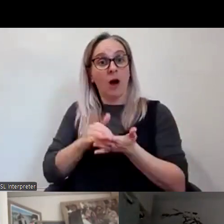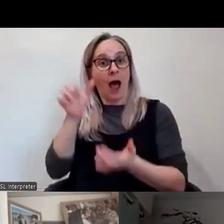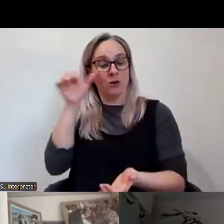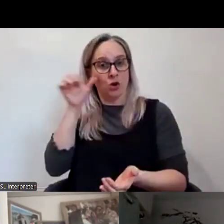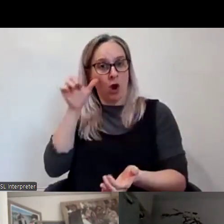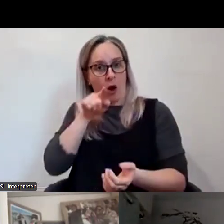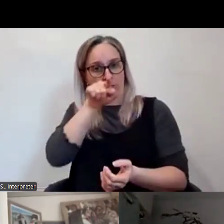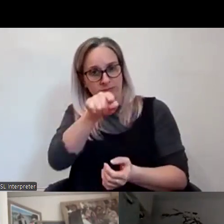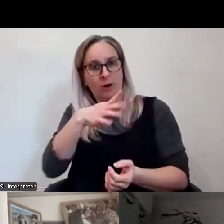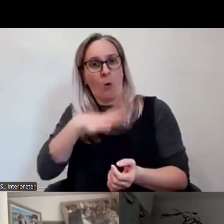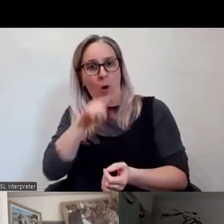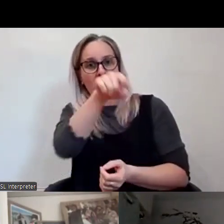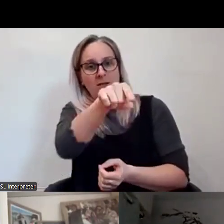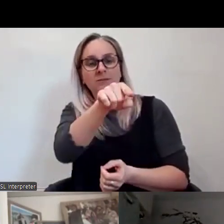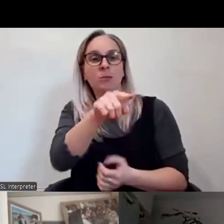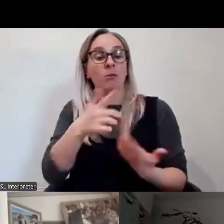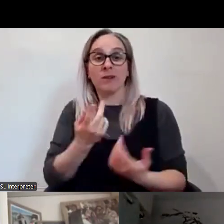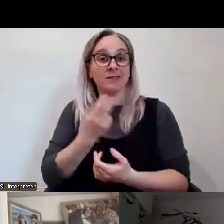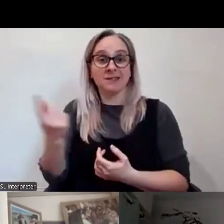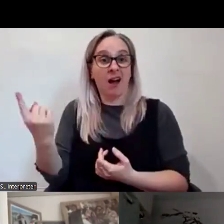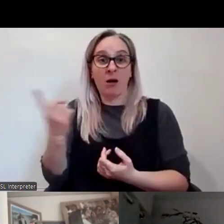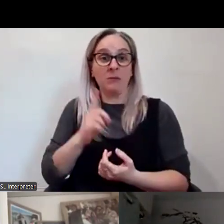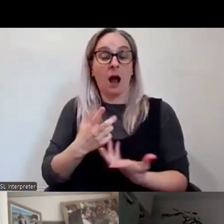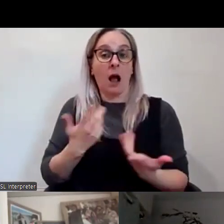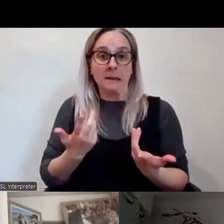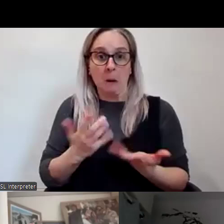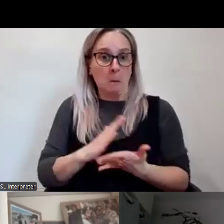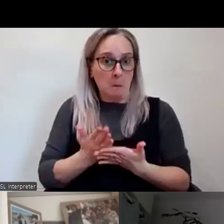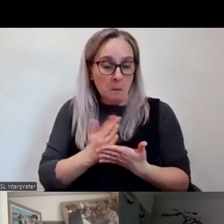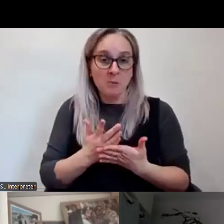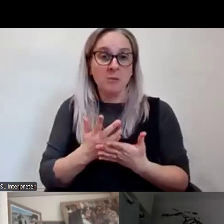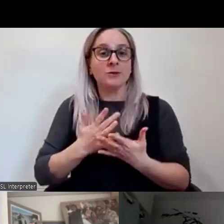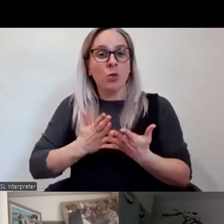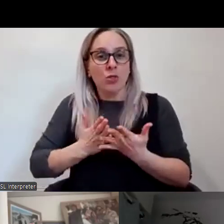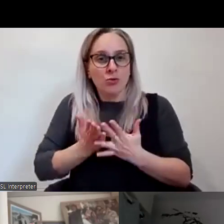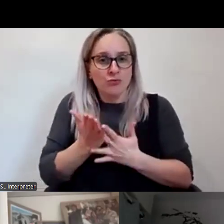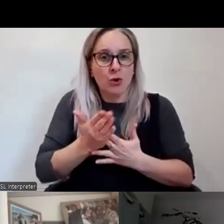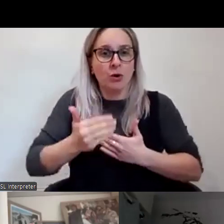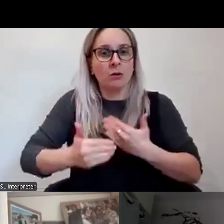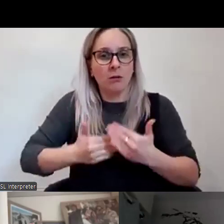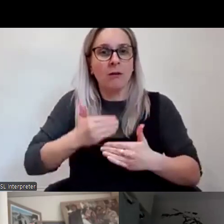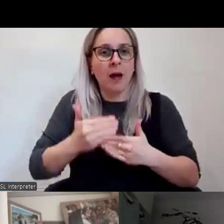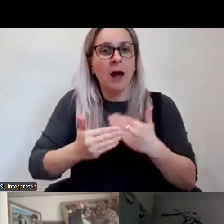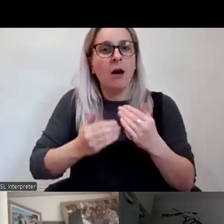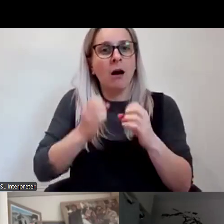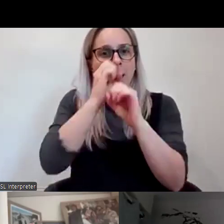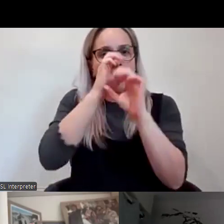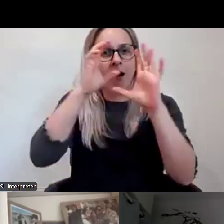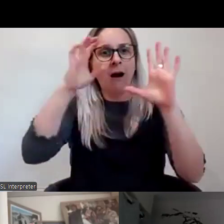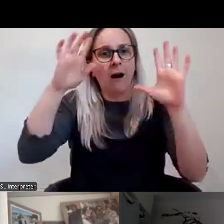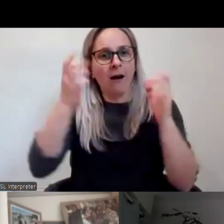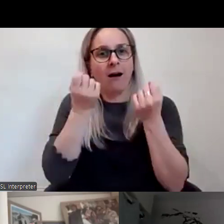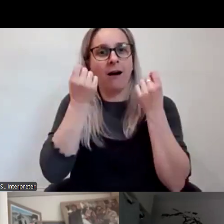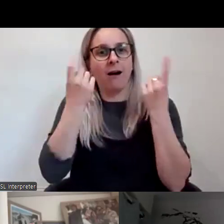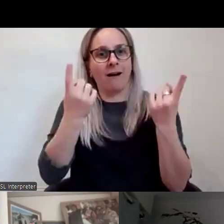Andrew and Diana nodding. It can just emerge as an area of exploration for you as you go through your fellowship. So no, we're not asking you for that at the